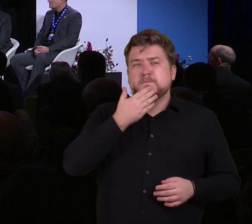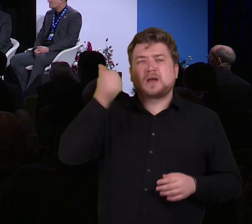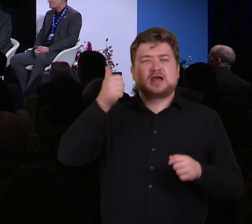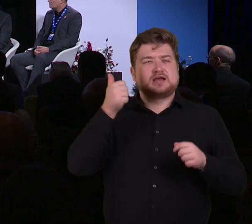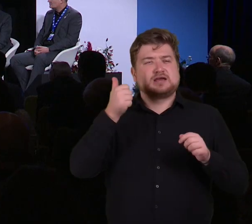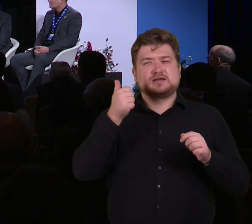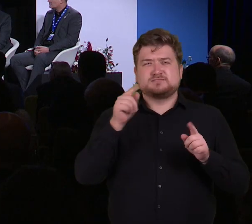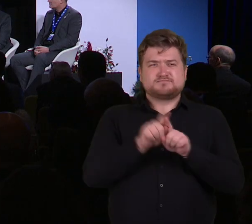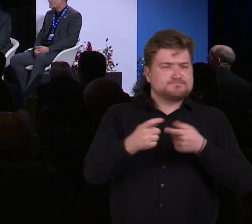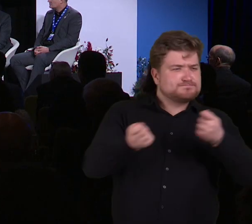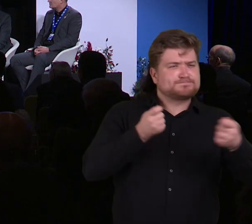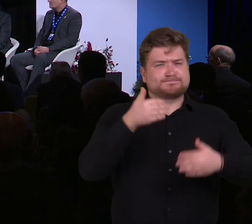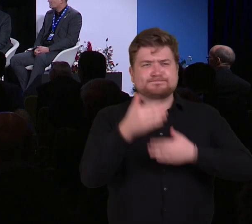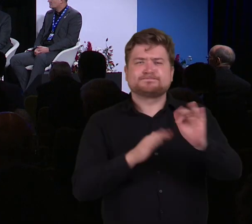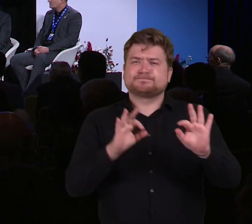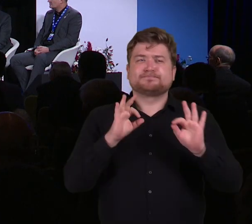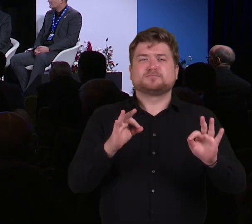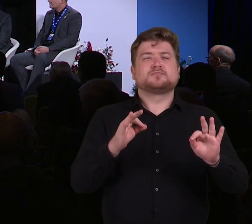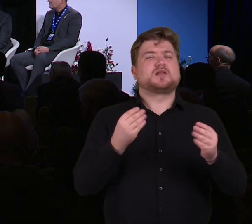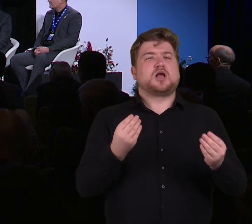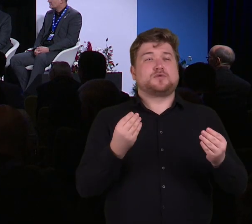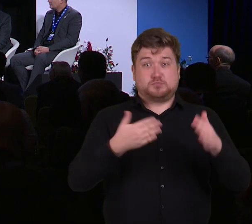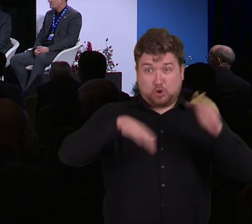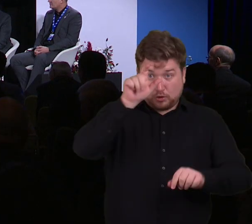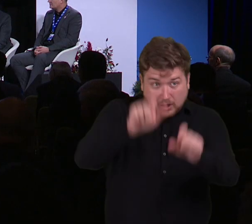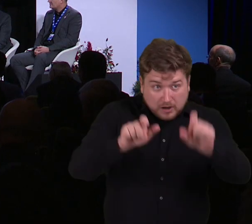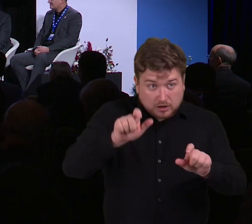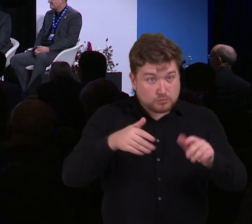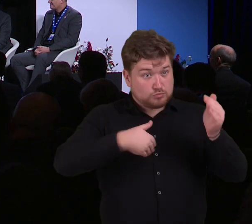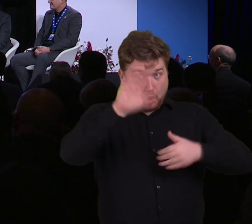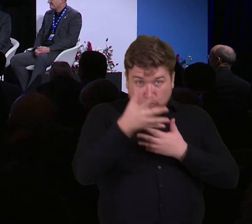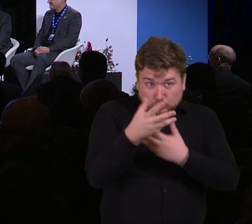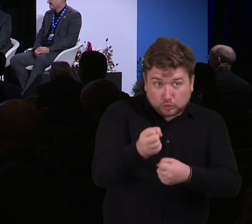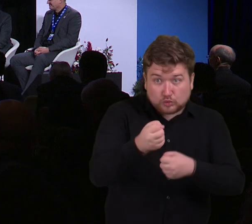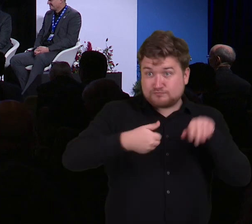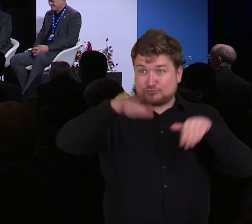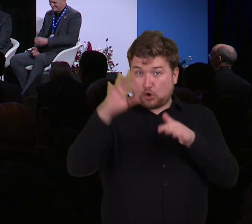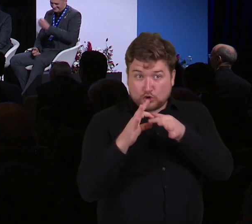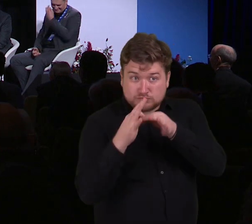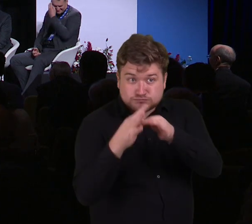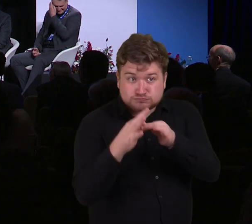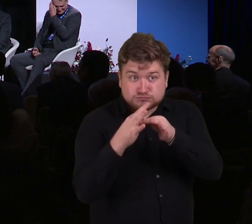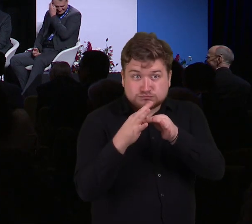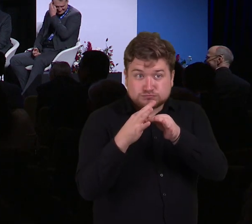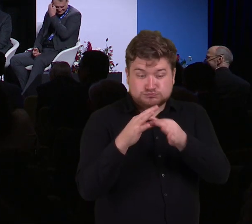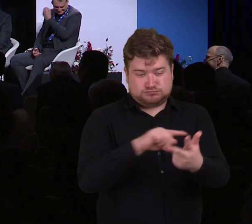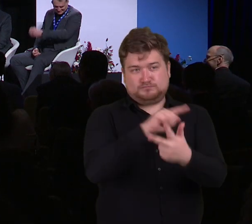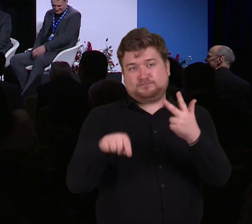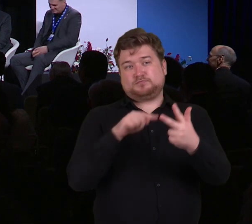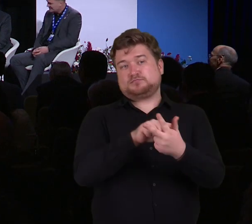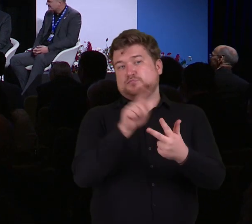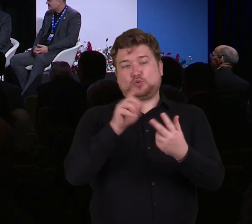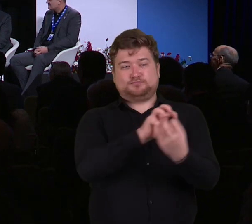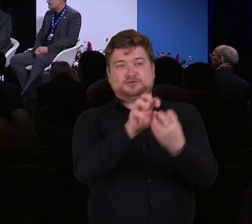relations. It's a mixture of all these elements. Thanks. But I make it more complicated to the shadow report. But I